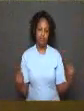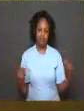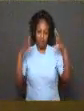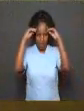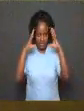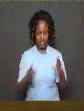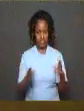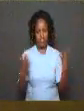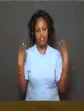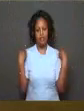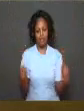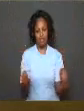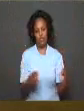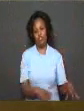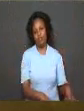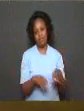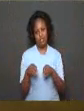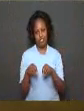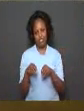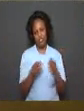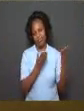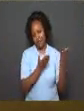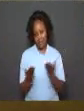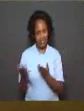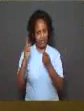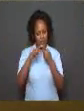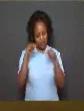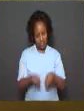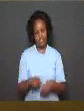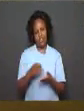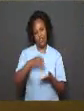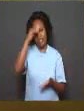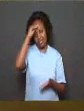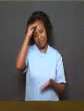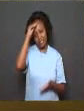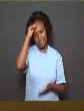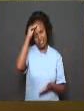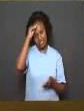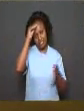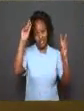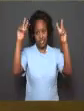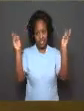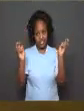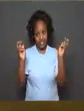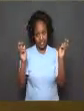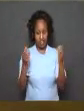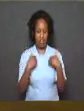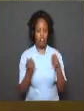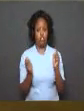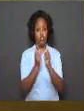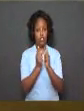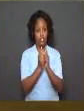Hello, teacher. Hello, students. Welcome to today's lesson on